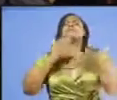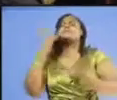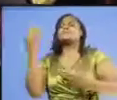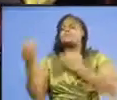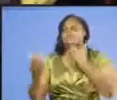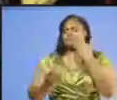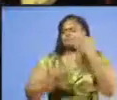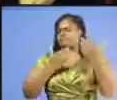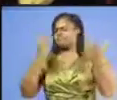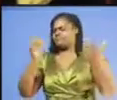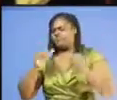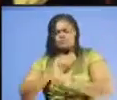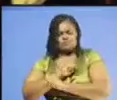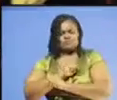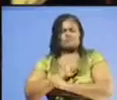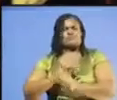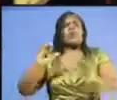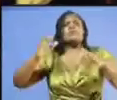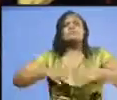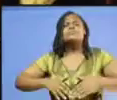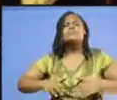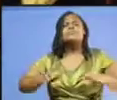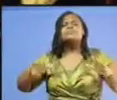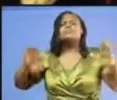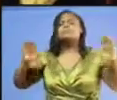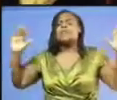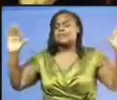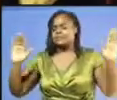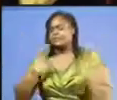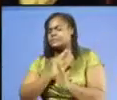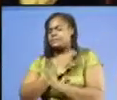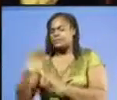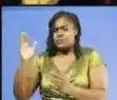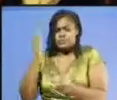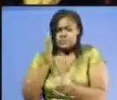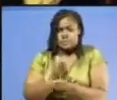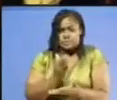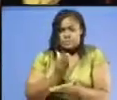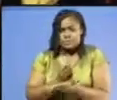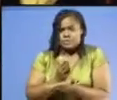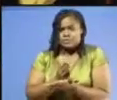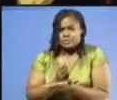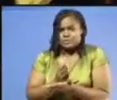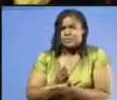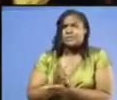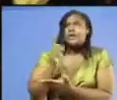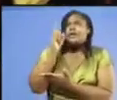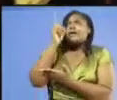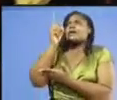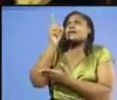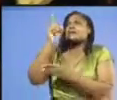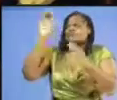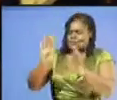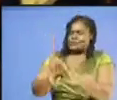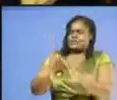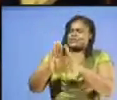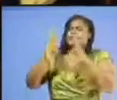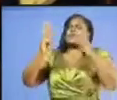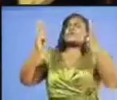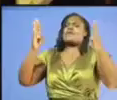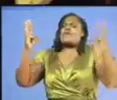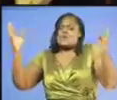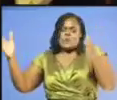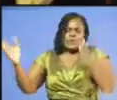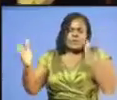way. Don't give in. In the brokenness of your issues, he'll make a way. He'll make a way out on